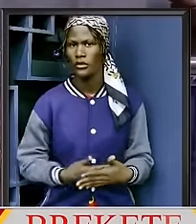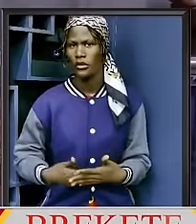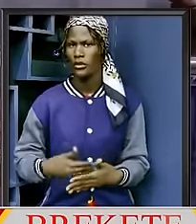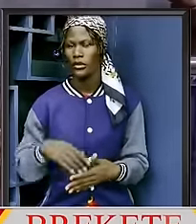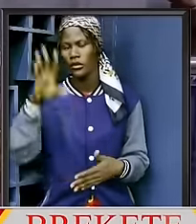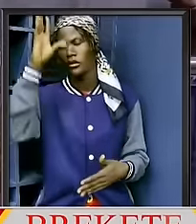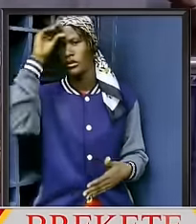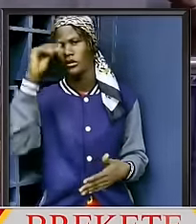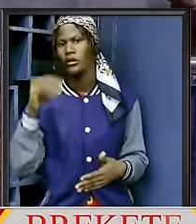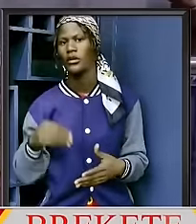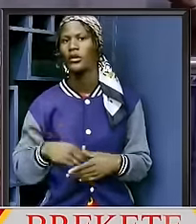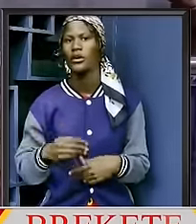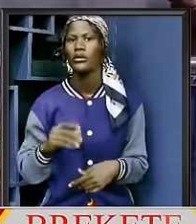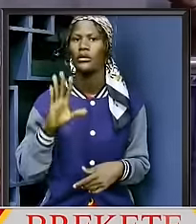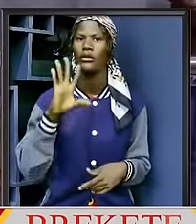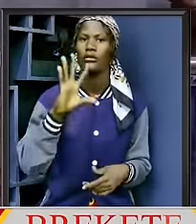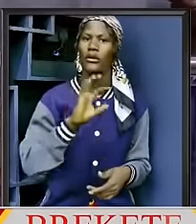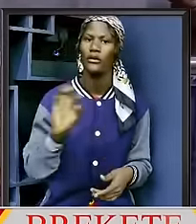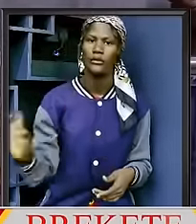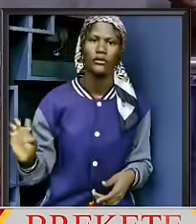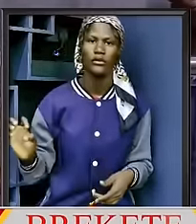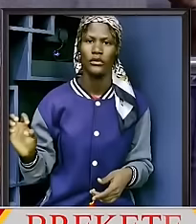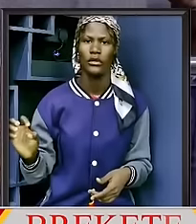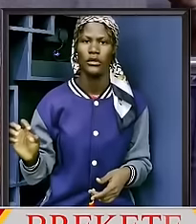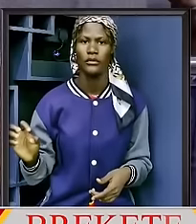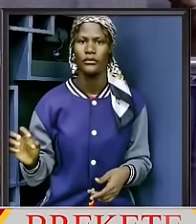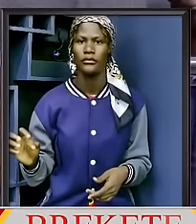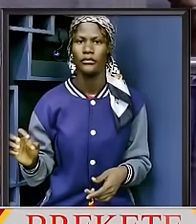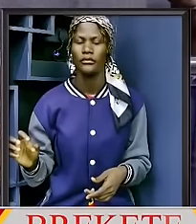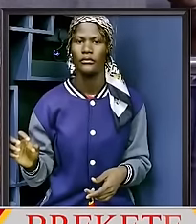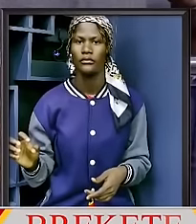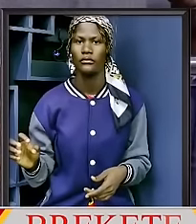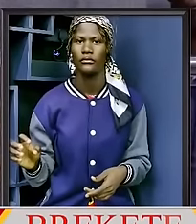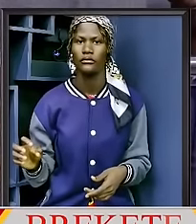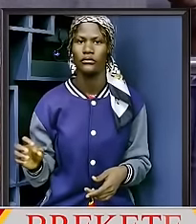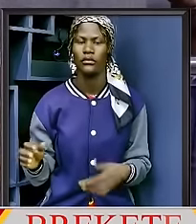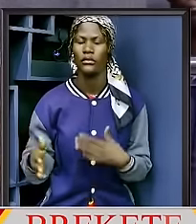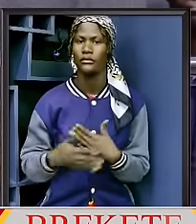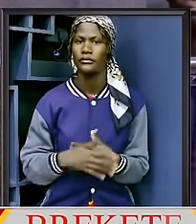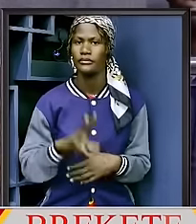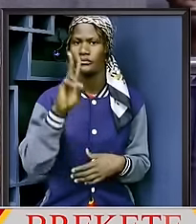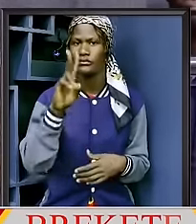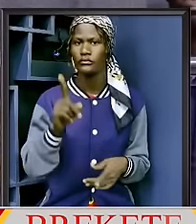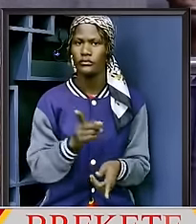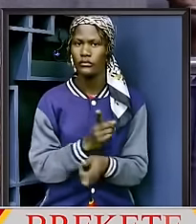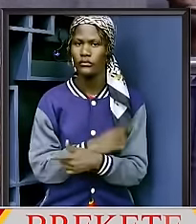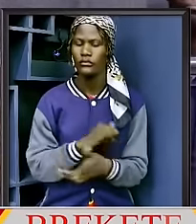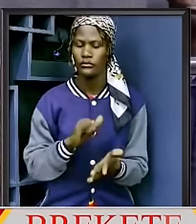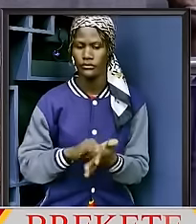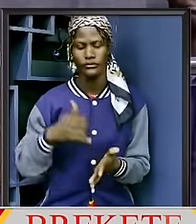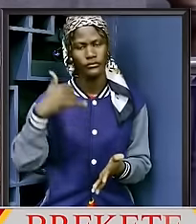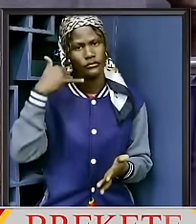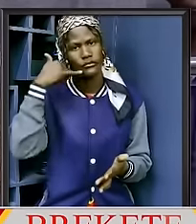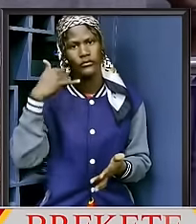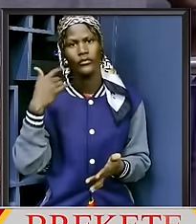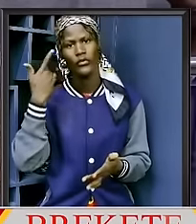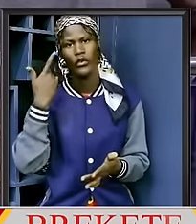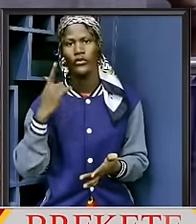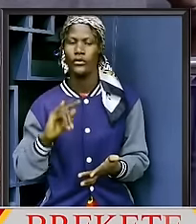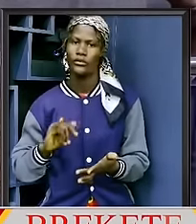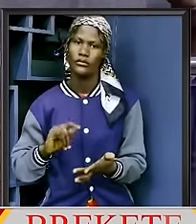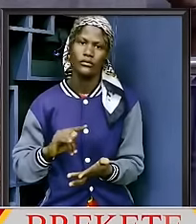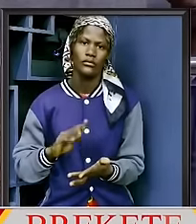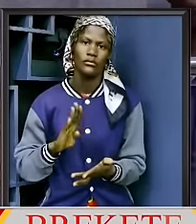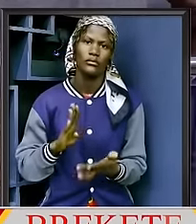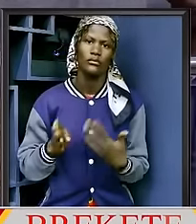I opened the GT with 500. I opened for my son. So when we, after 2 days, they start calling me from the bank that I should give them my